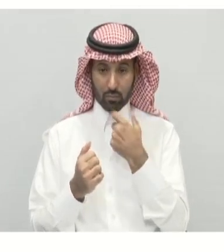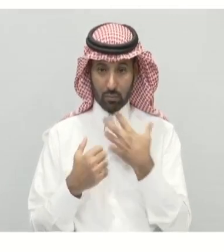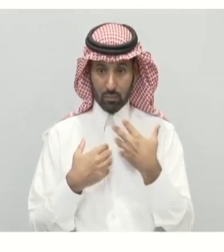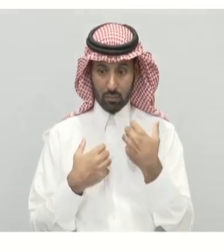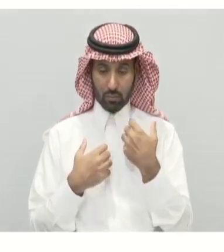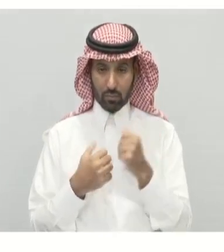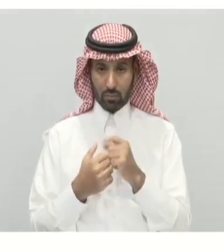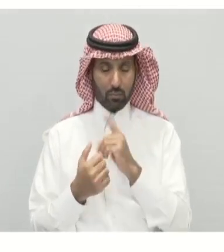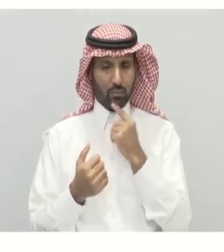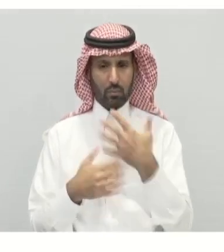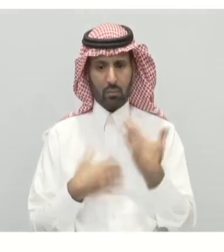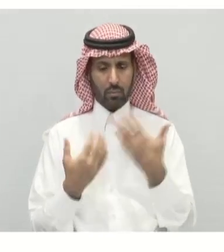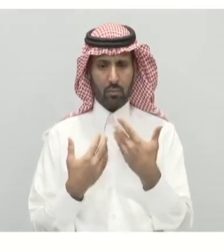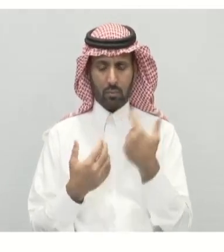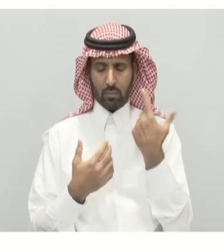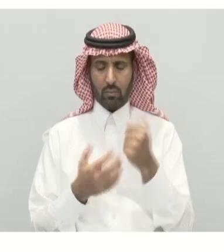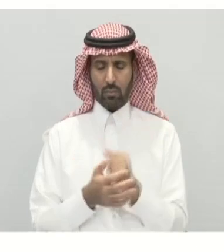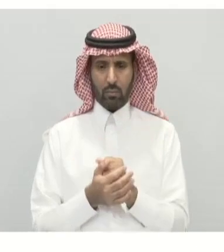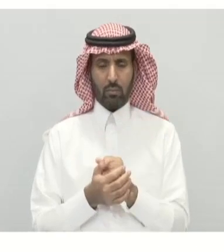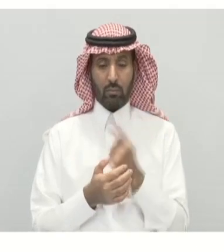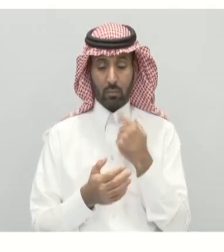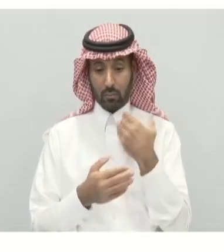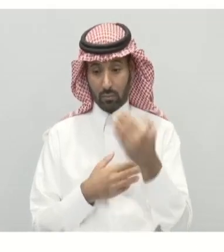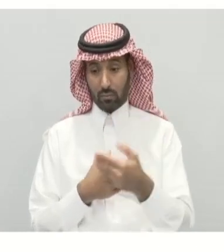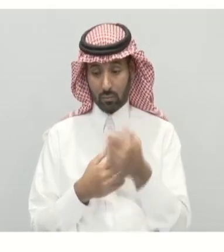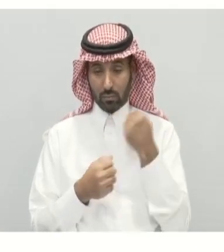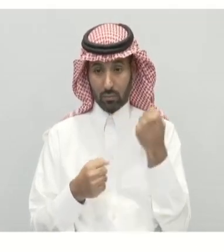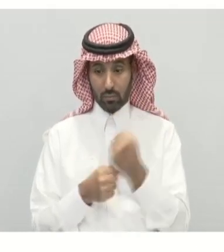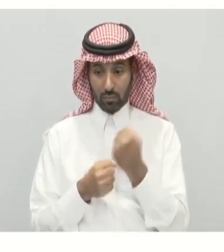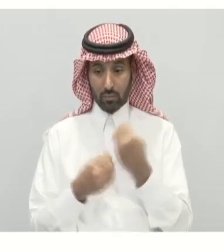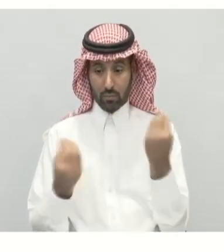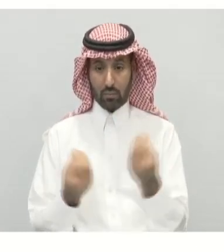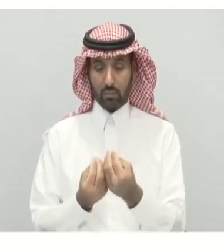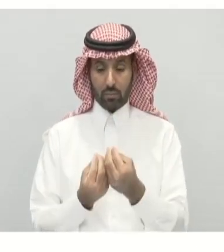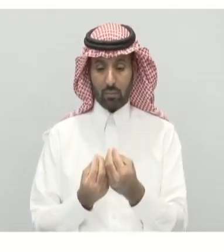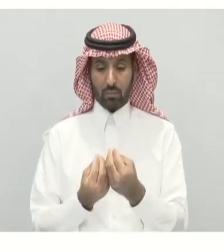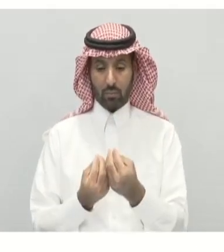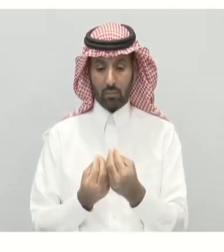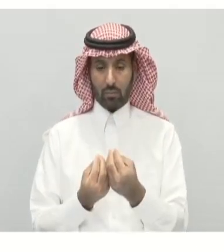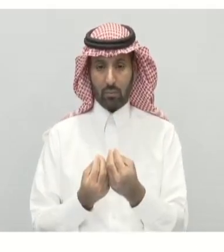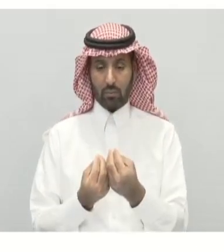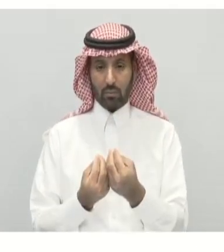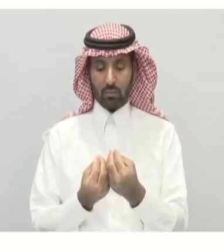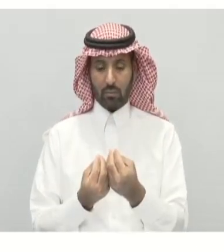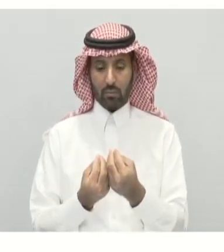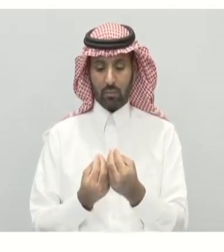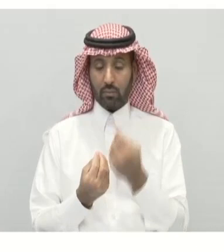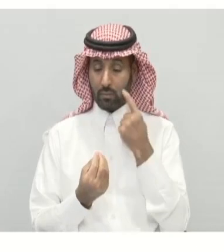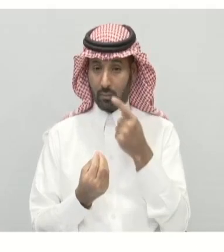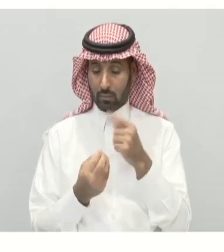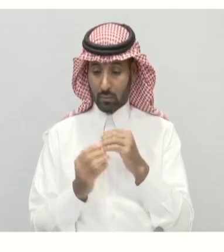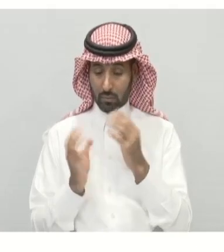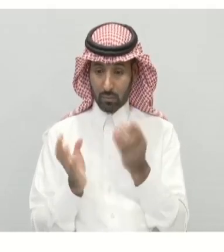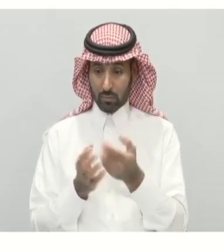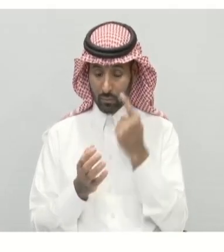something that will make you happy. We all have to work together. To be honest, Earth won't be